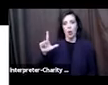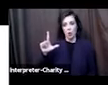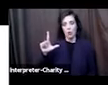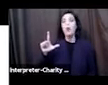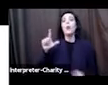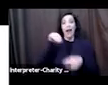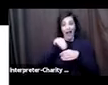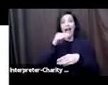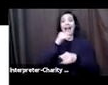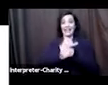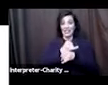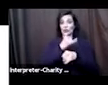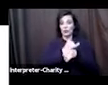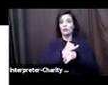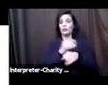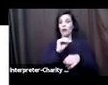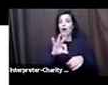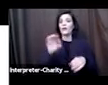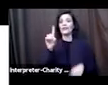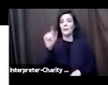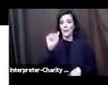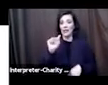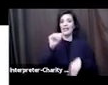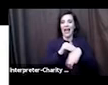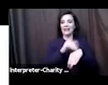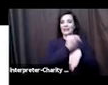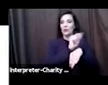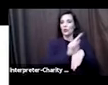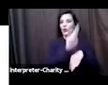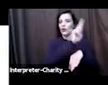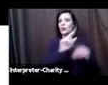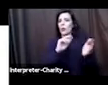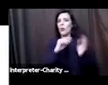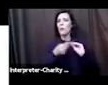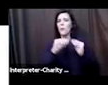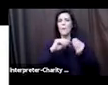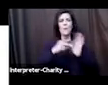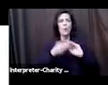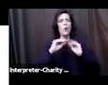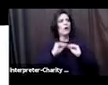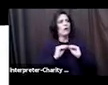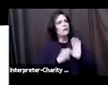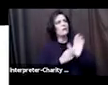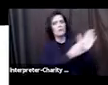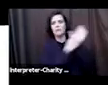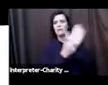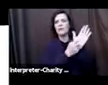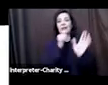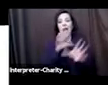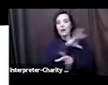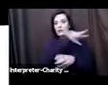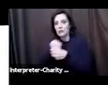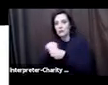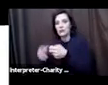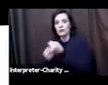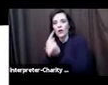on Disabilities at Temple University, but we are an outward-facing program. So we don't really do too much work at for Temple